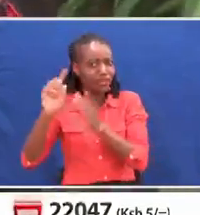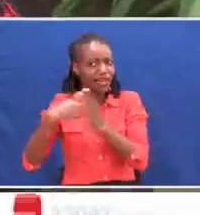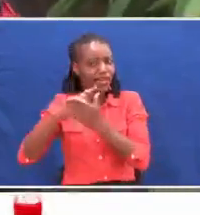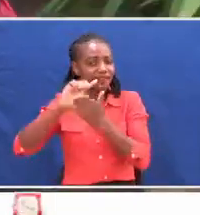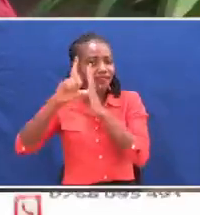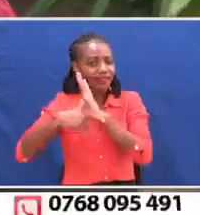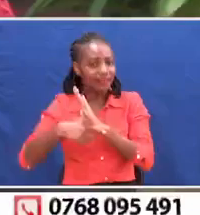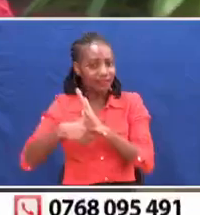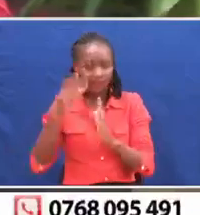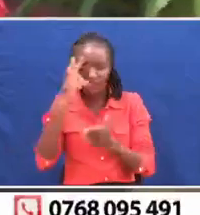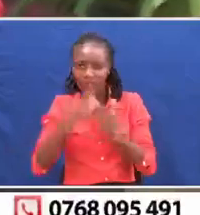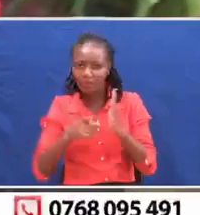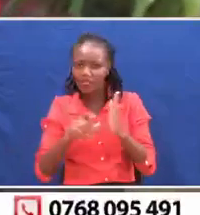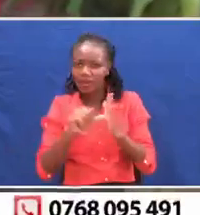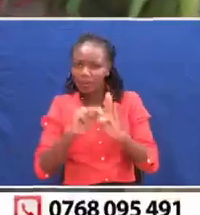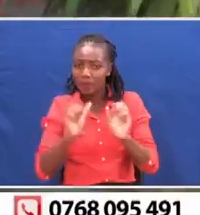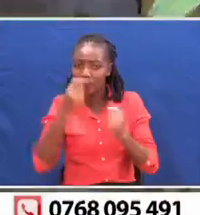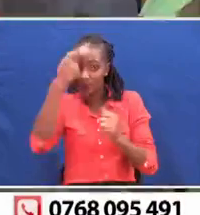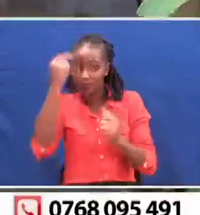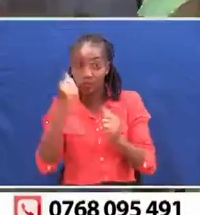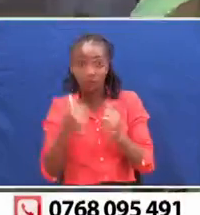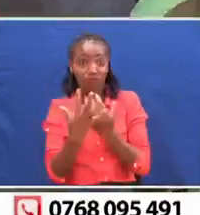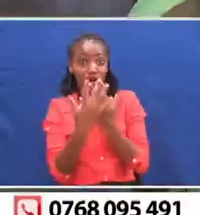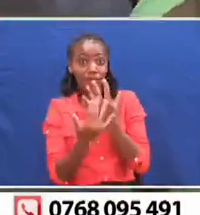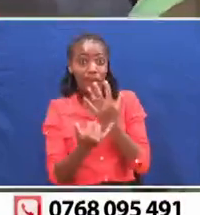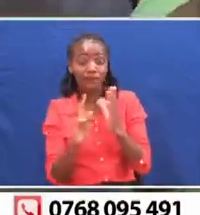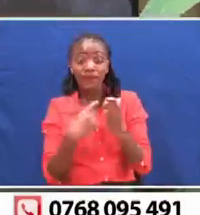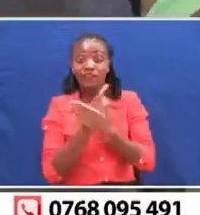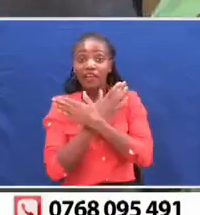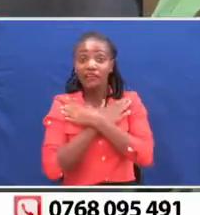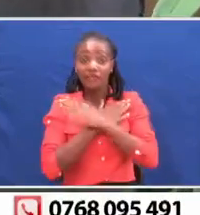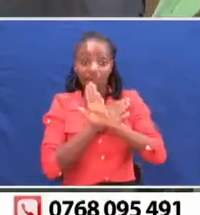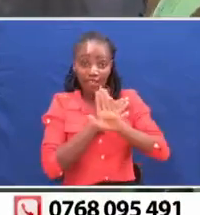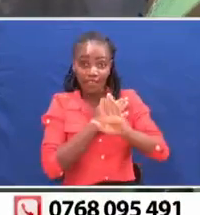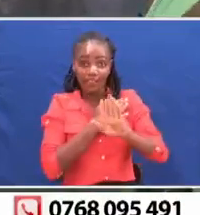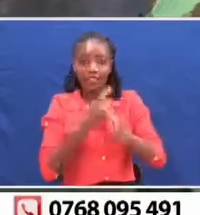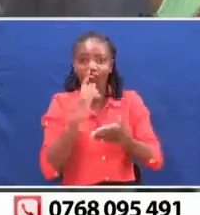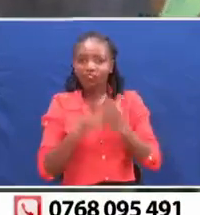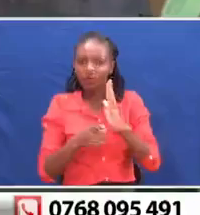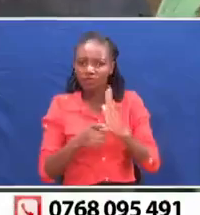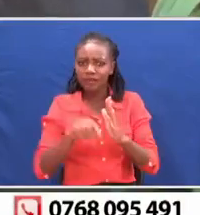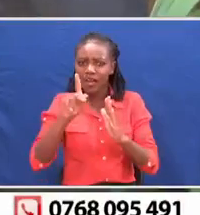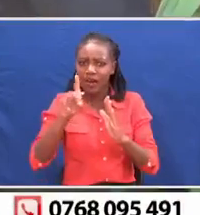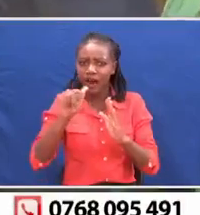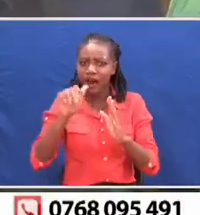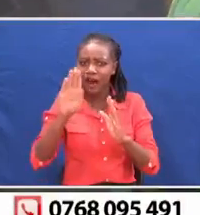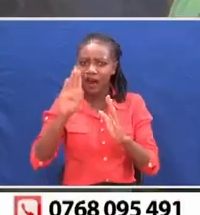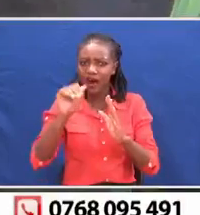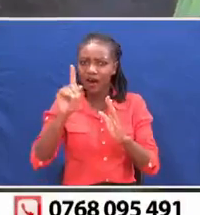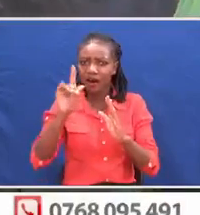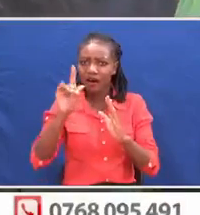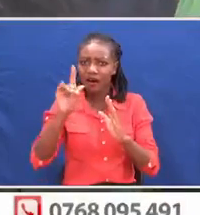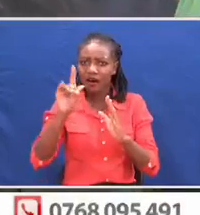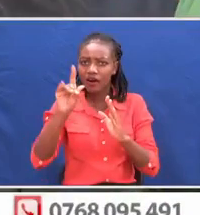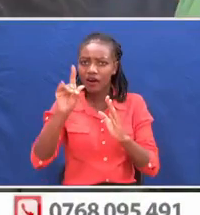discovered was caused by a blood clot, with his close friends whom he confided in confirming that Kabaka had contracted